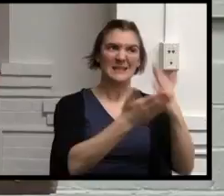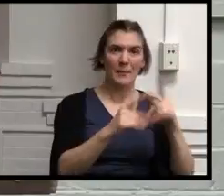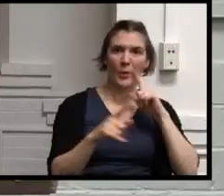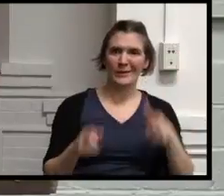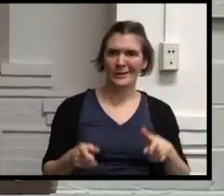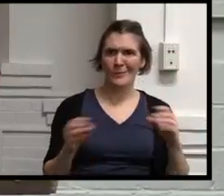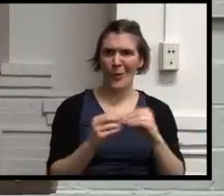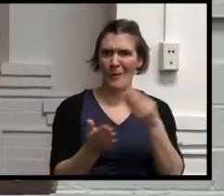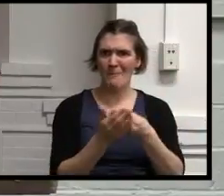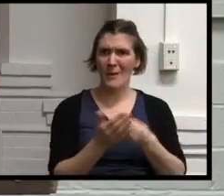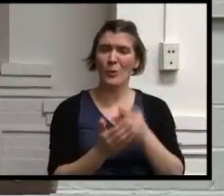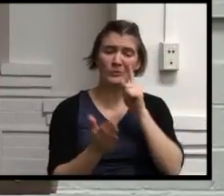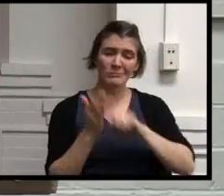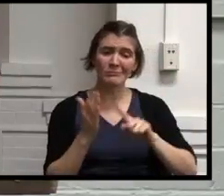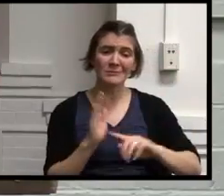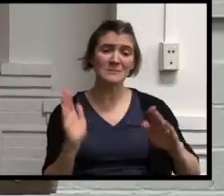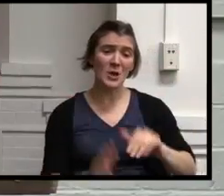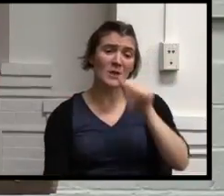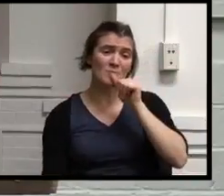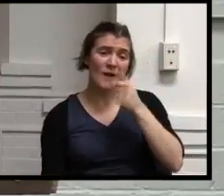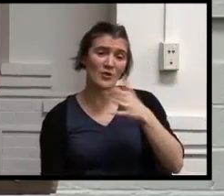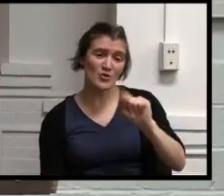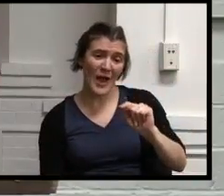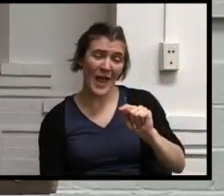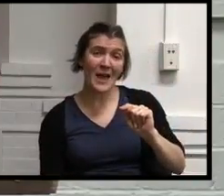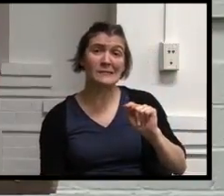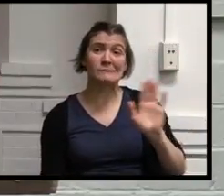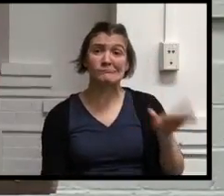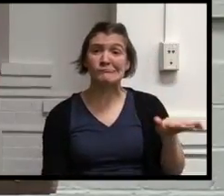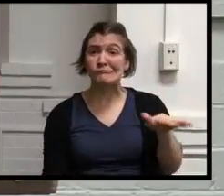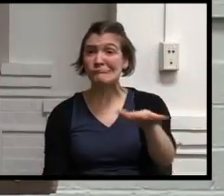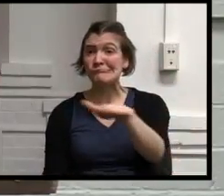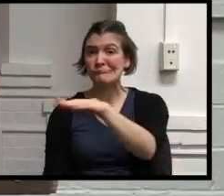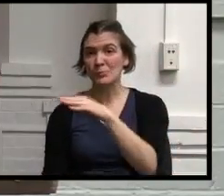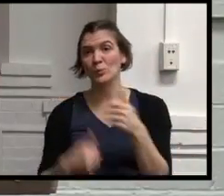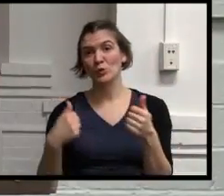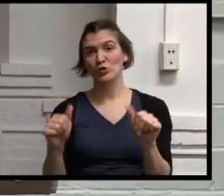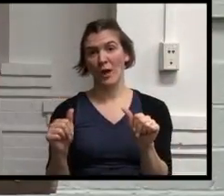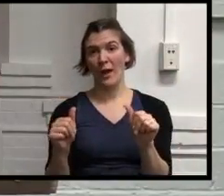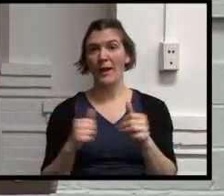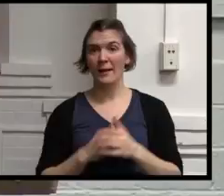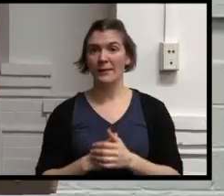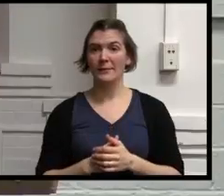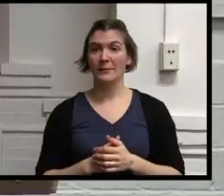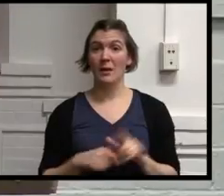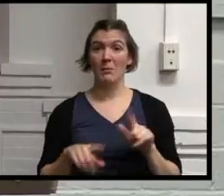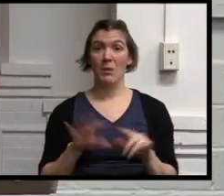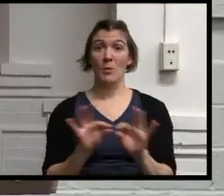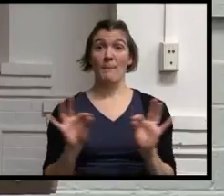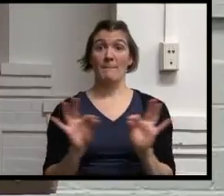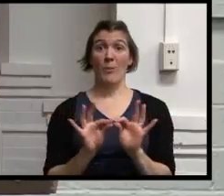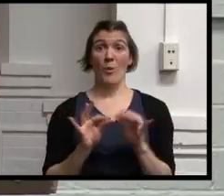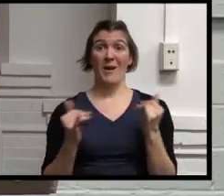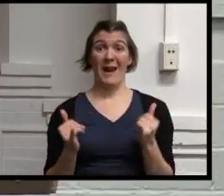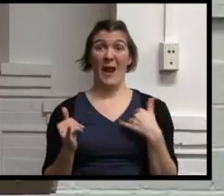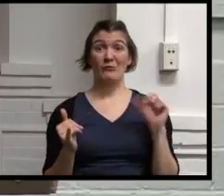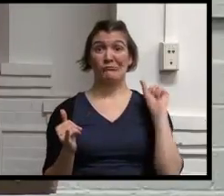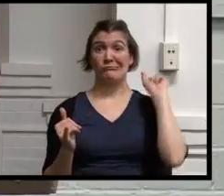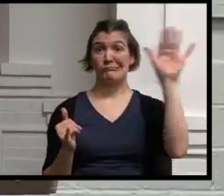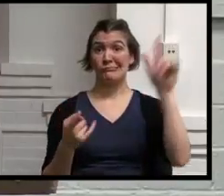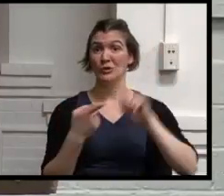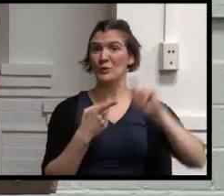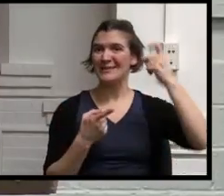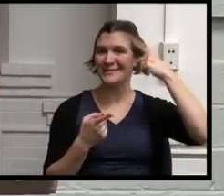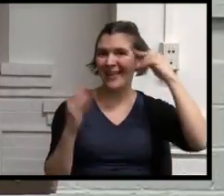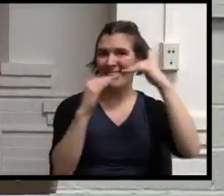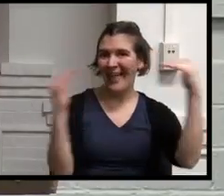smaller private contributions, but the urgency of the matter and the length of time it's going to